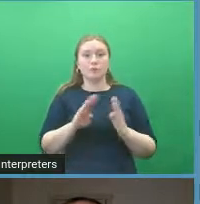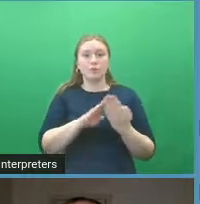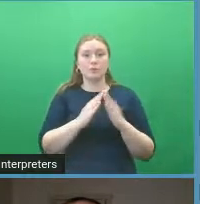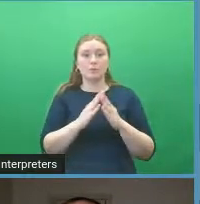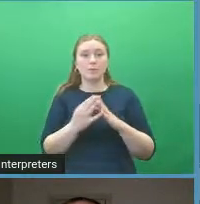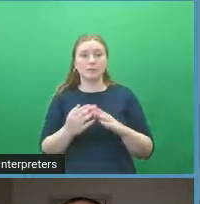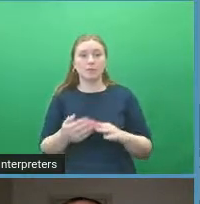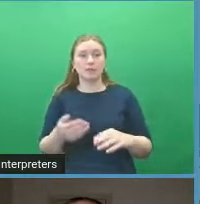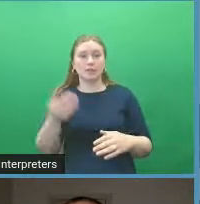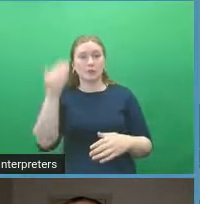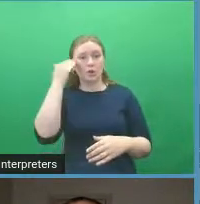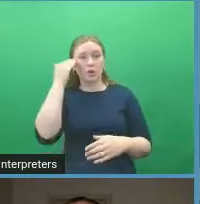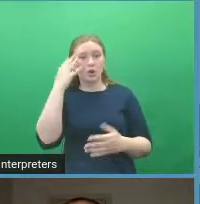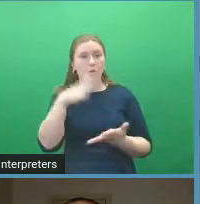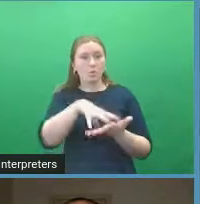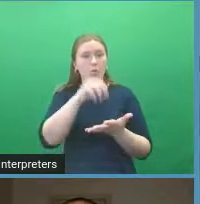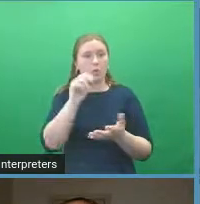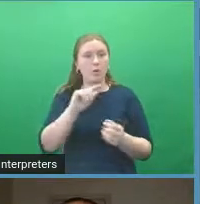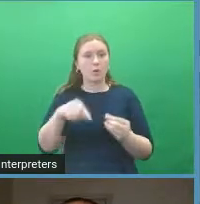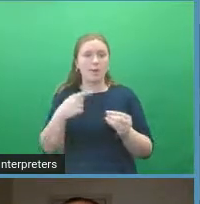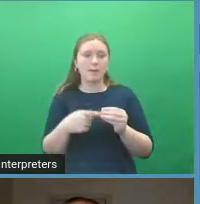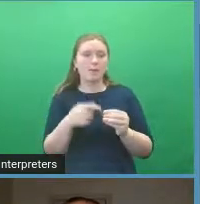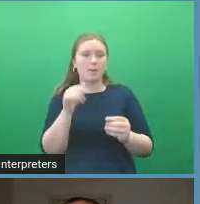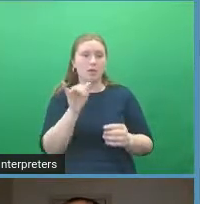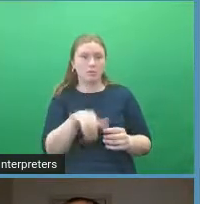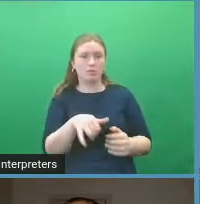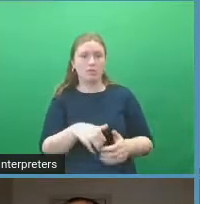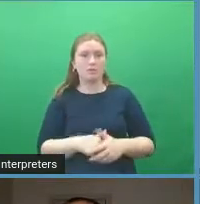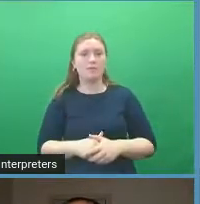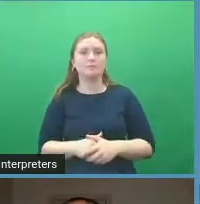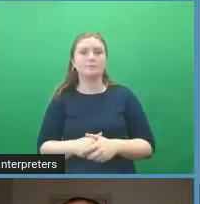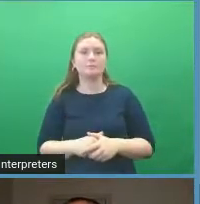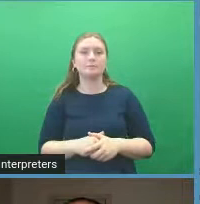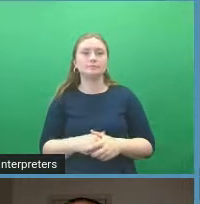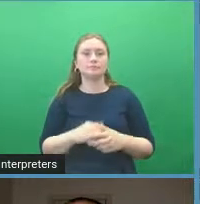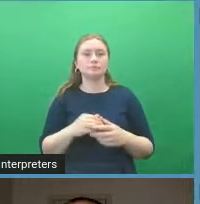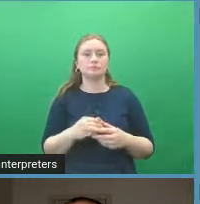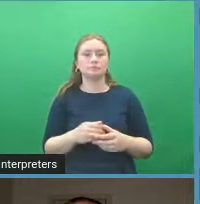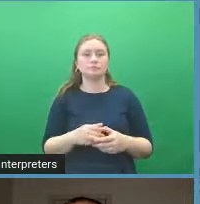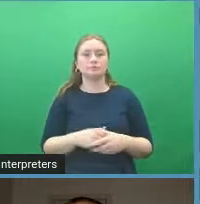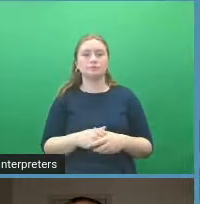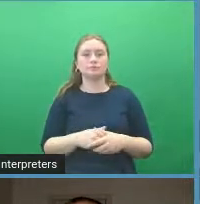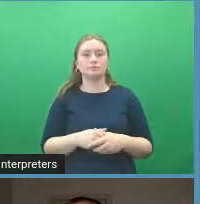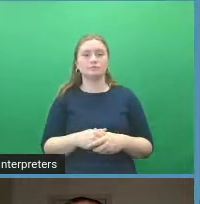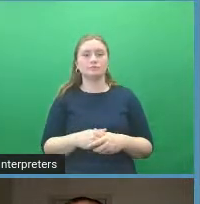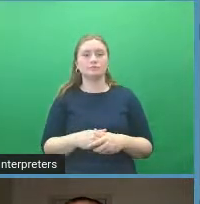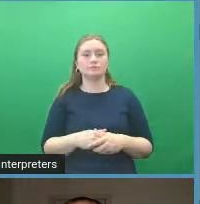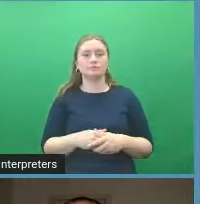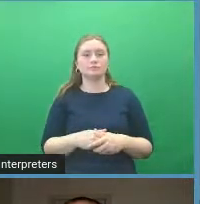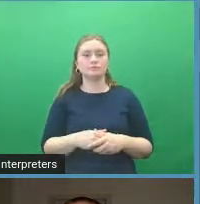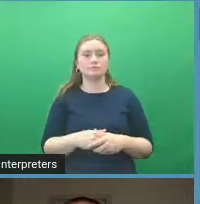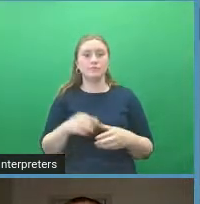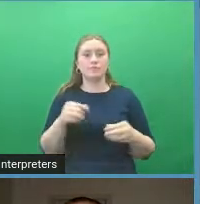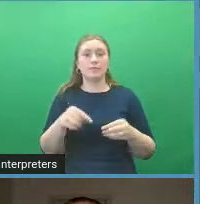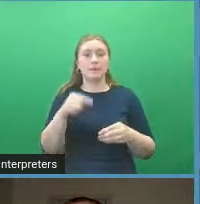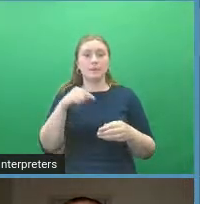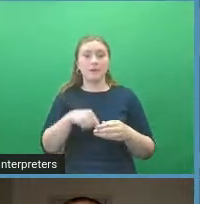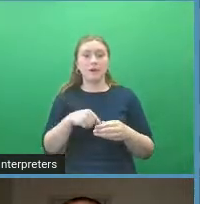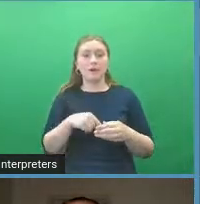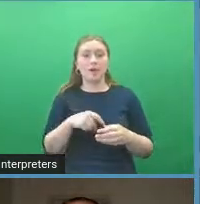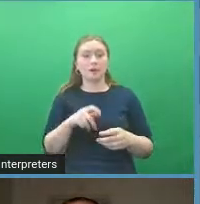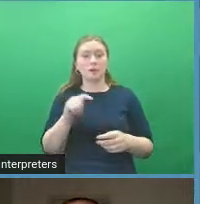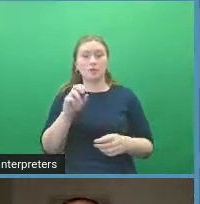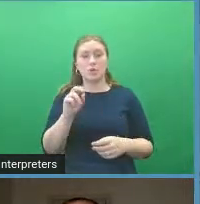artists, digital AMIM included performance, educational programming, and some trivia. Now, behind the scenes